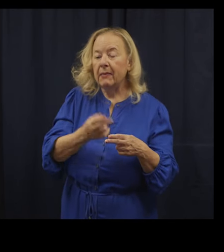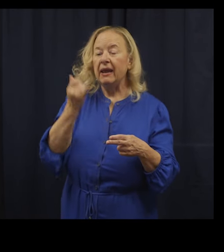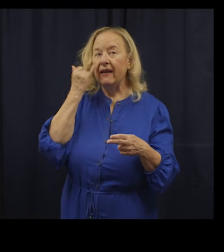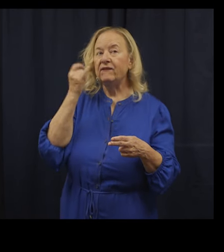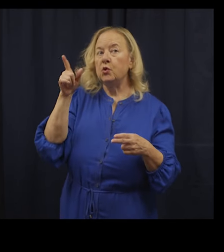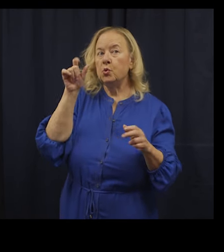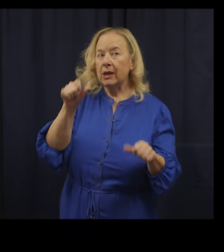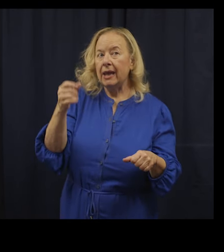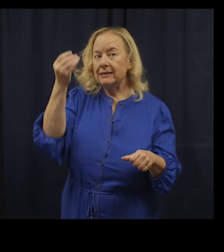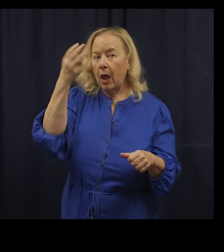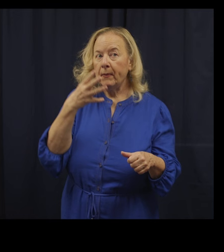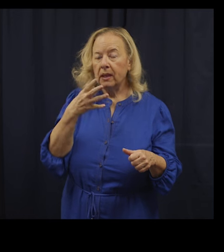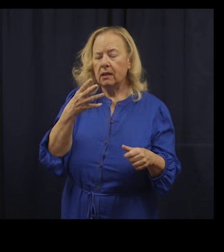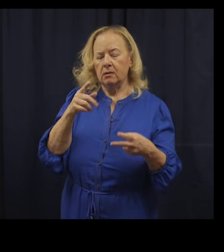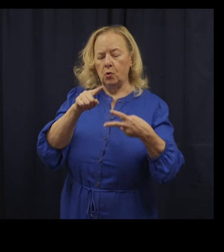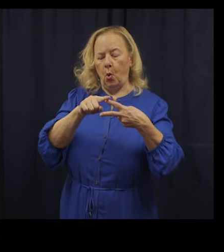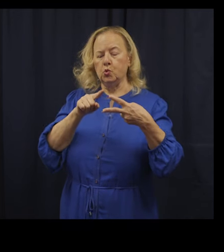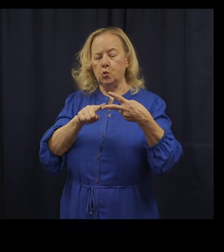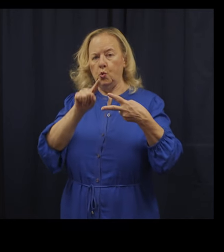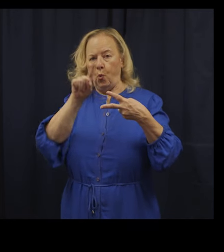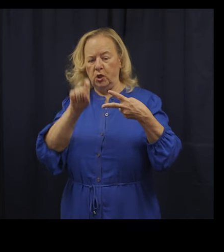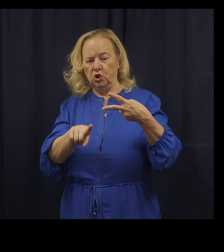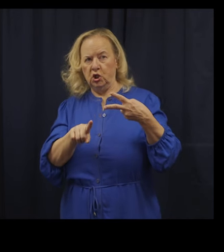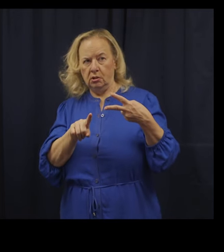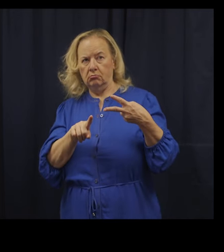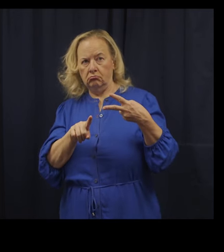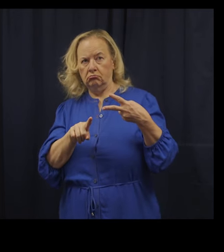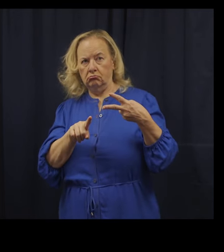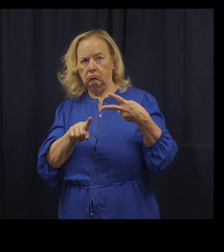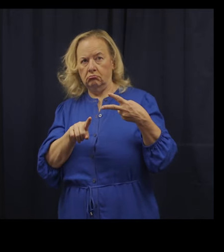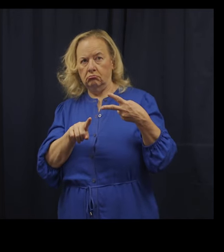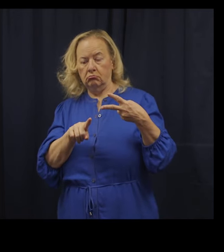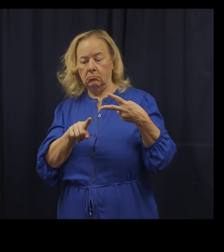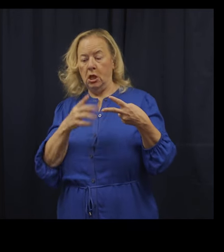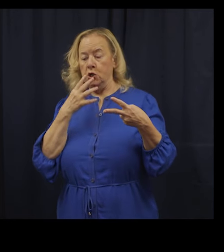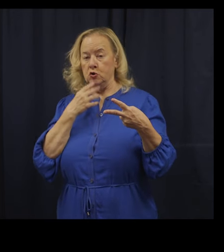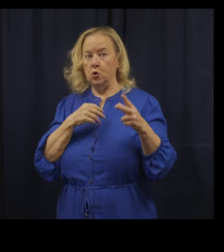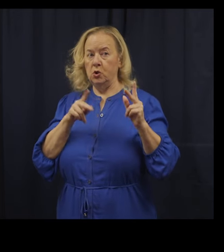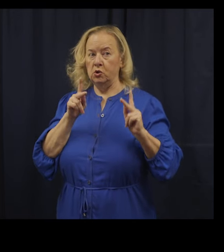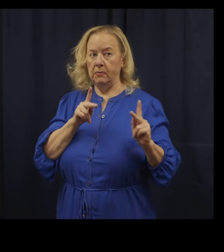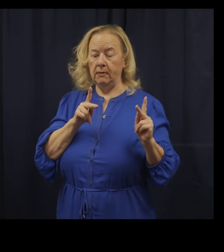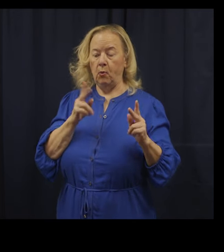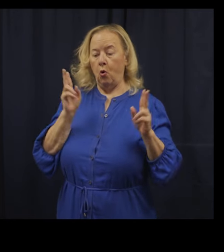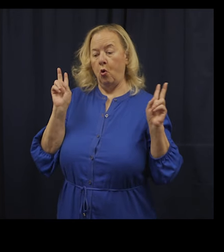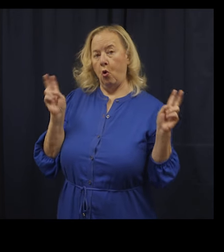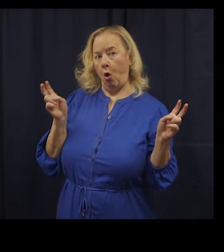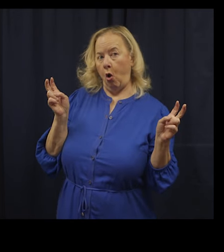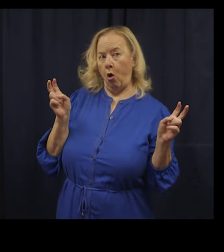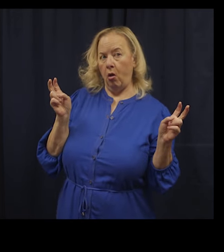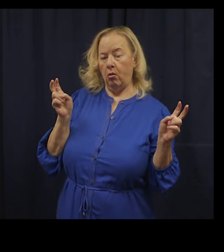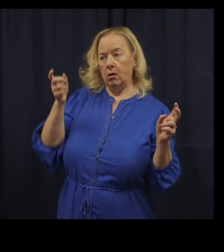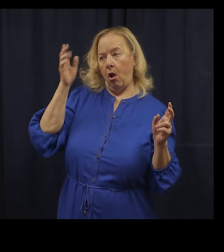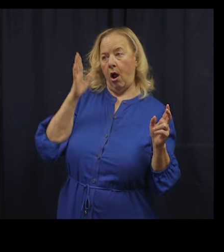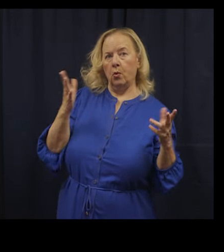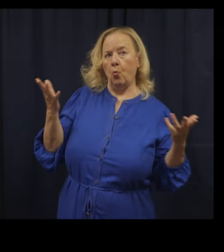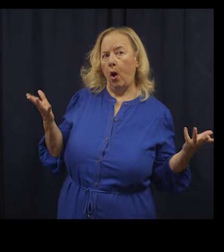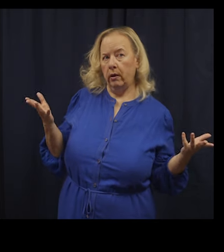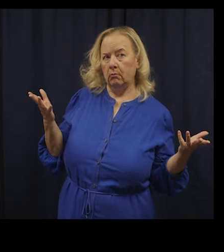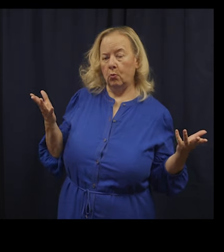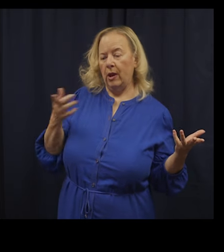So we're supposed to answer those two questions. Now, what do the Jewish people call God?